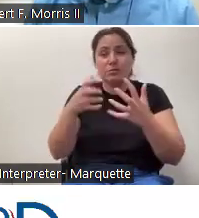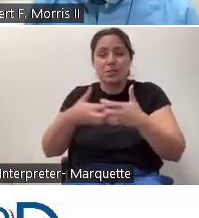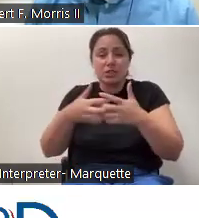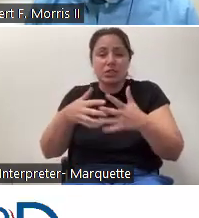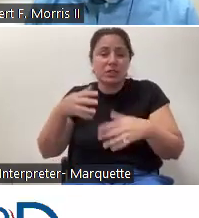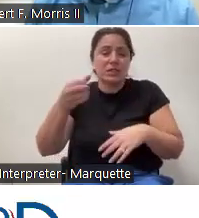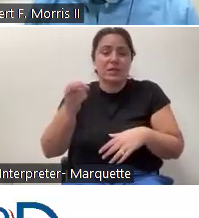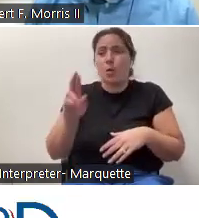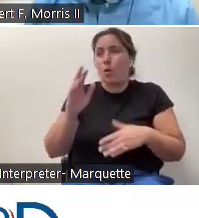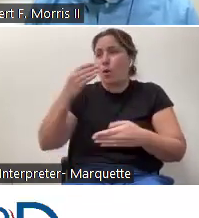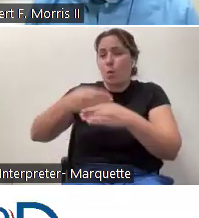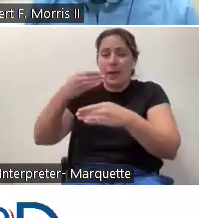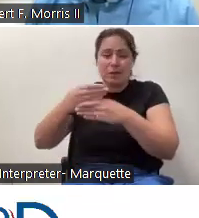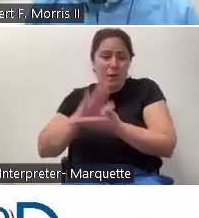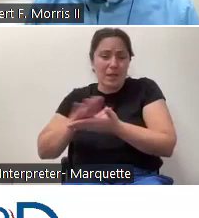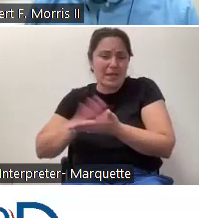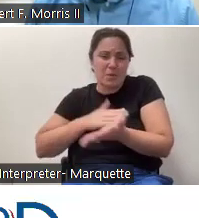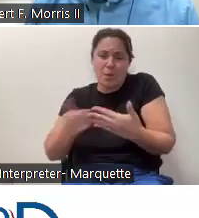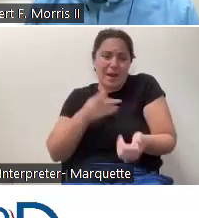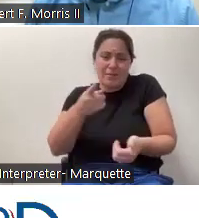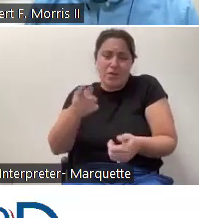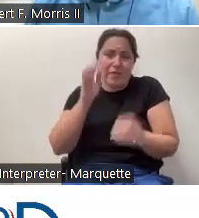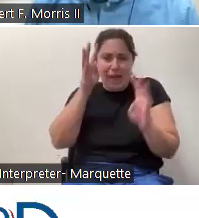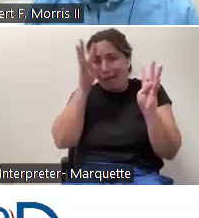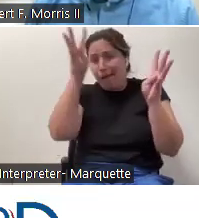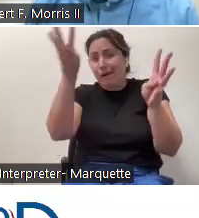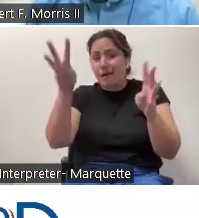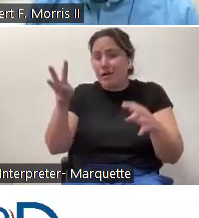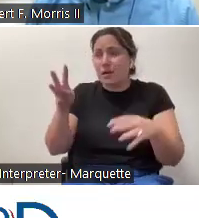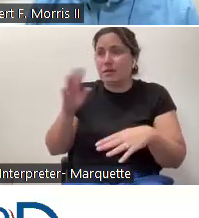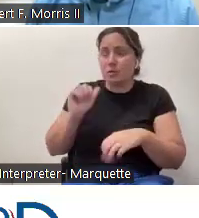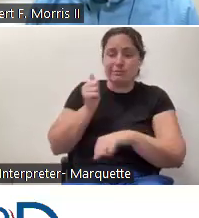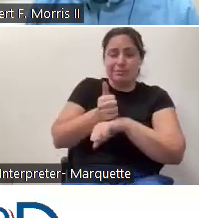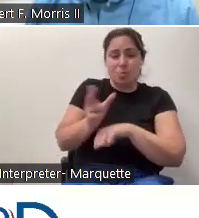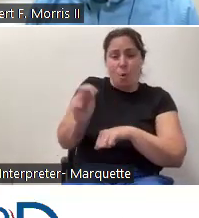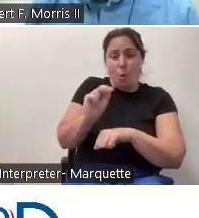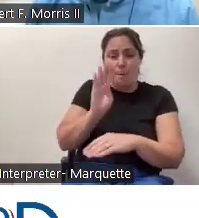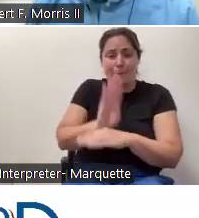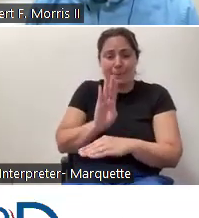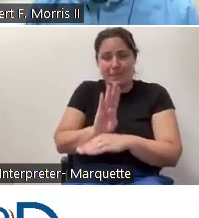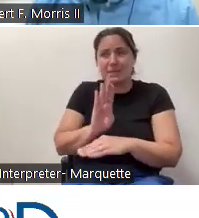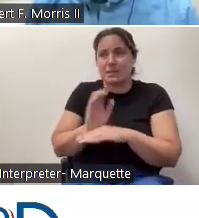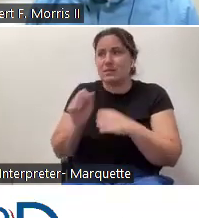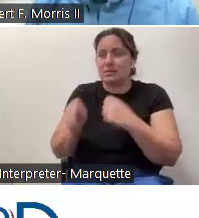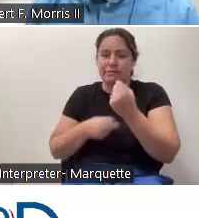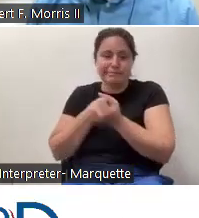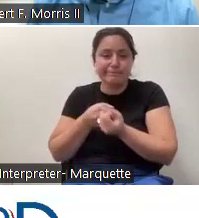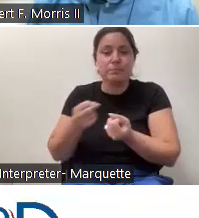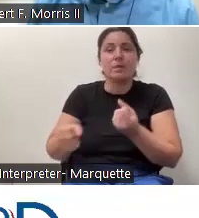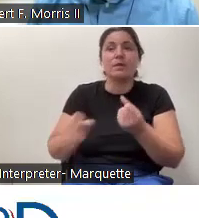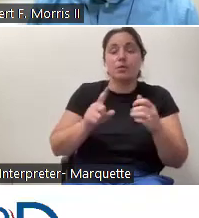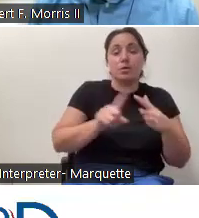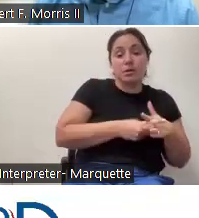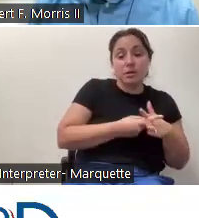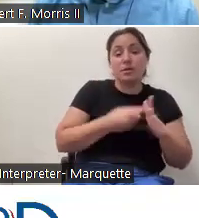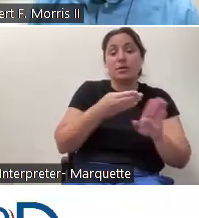with that fits into their community. And we provide supports during and after they get started.